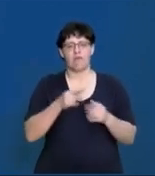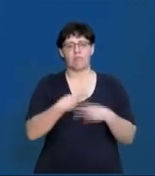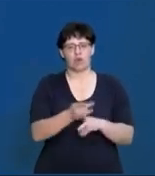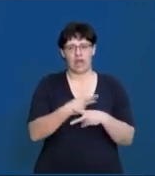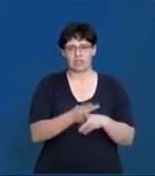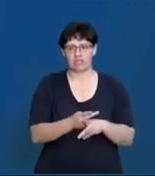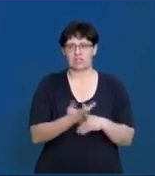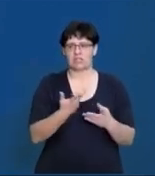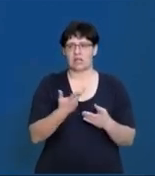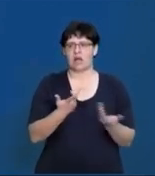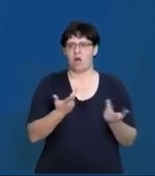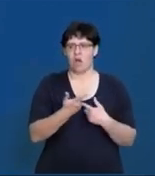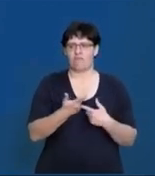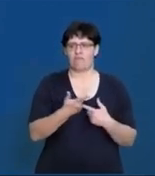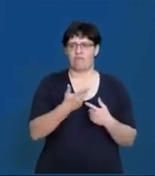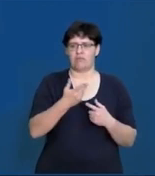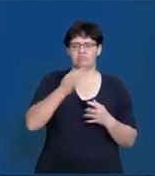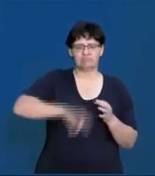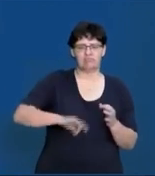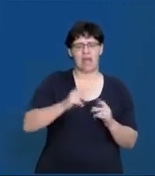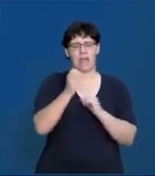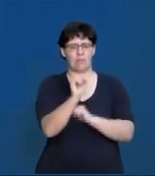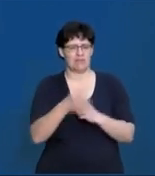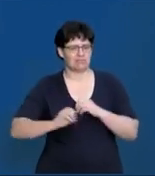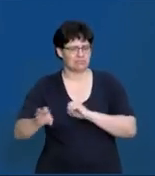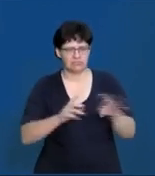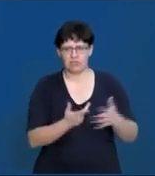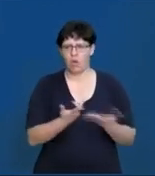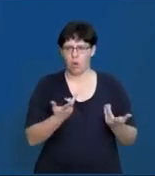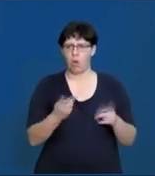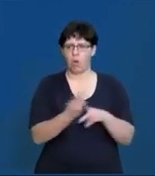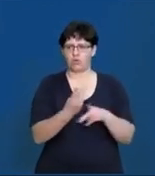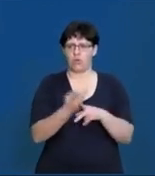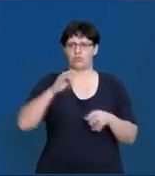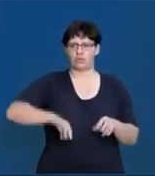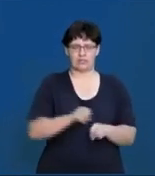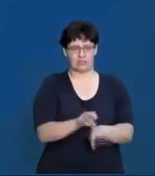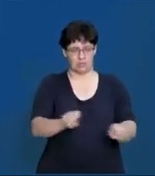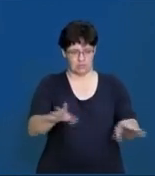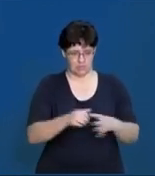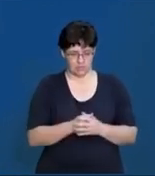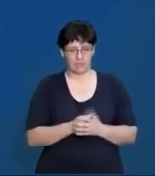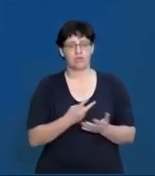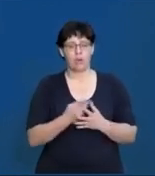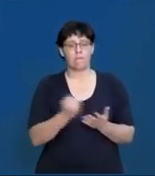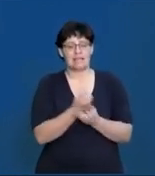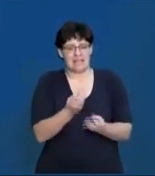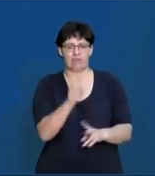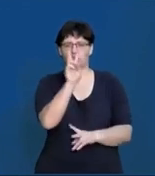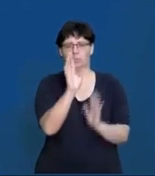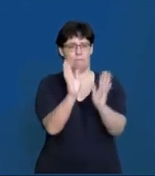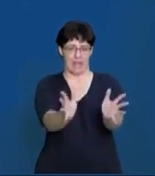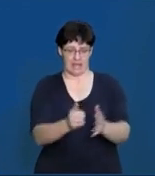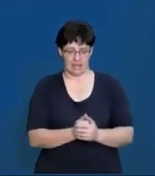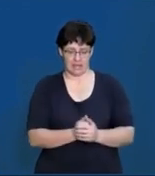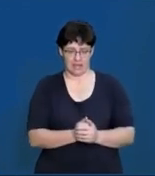factors of production, imperfect distribution of income. Like I said, you only need to name only 2 to get